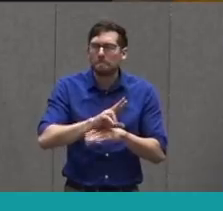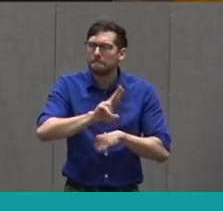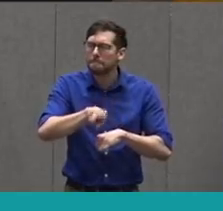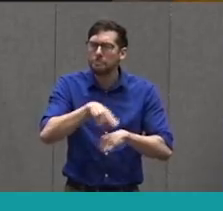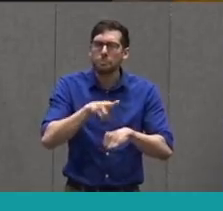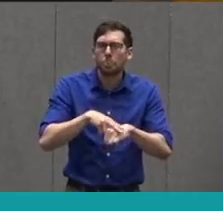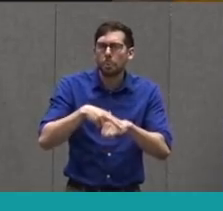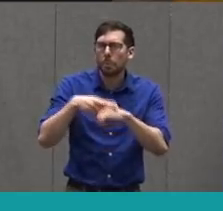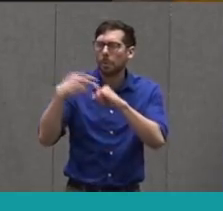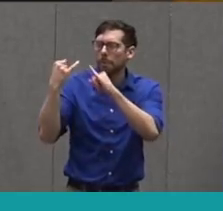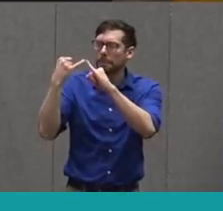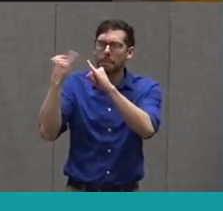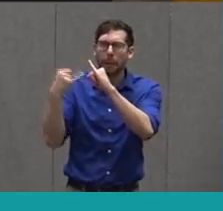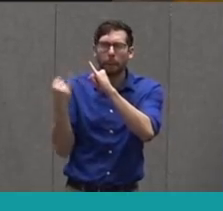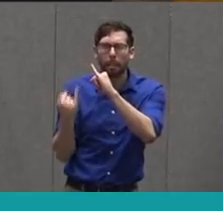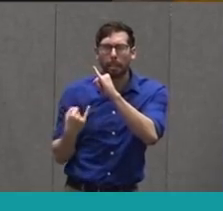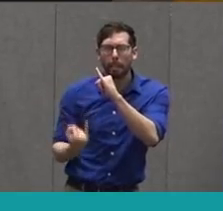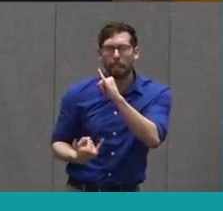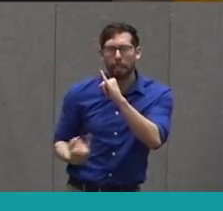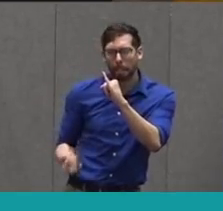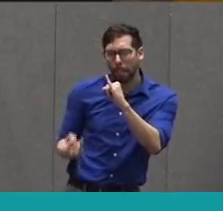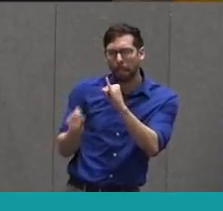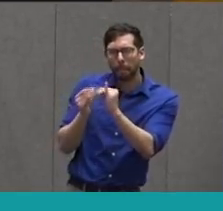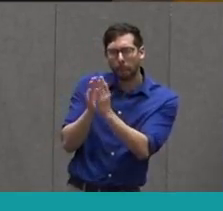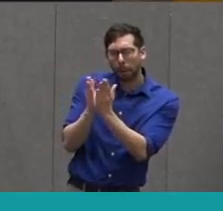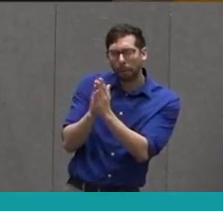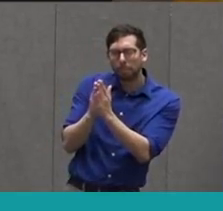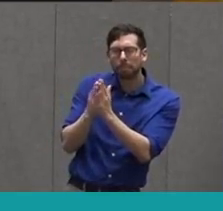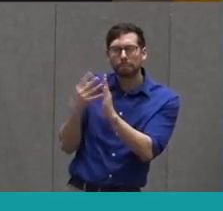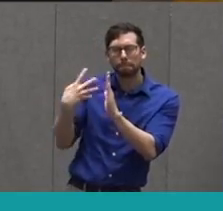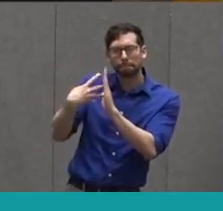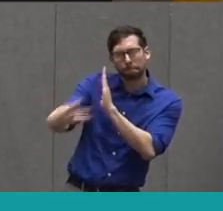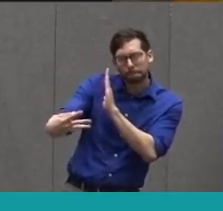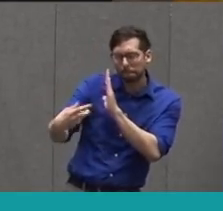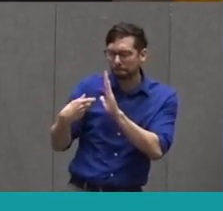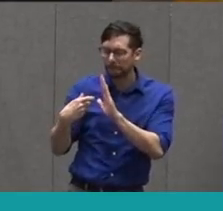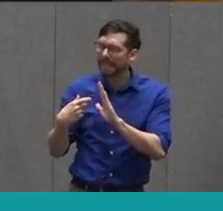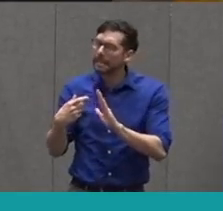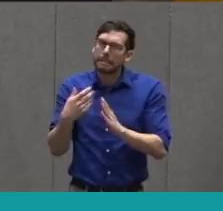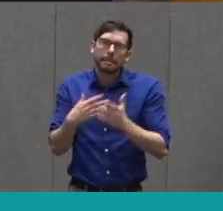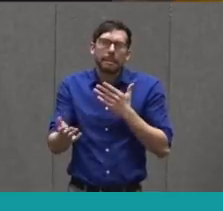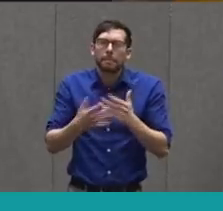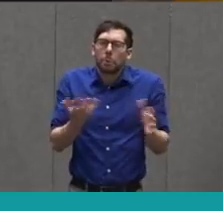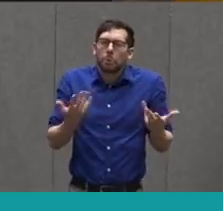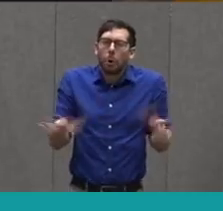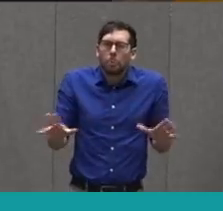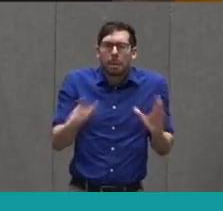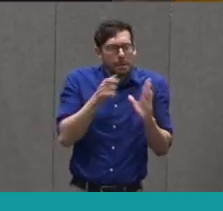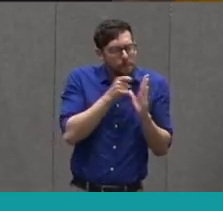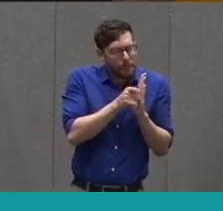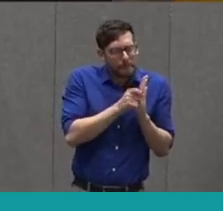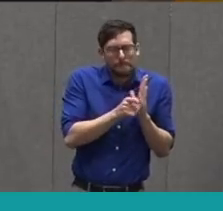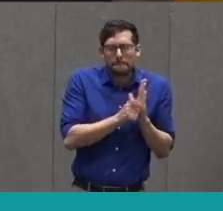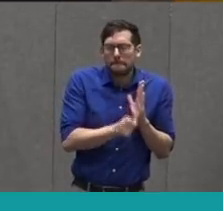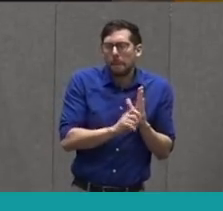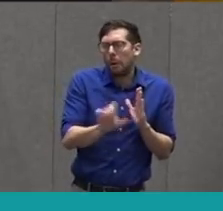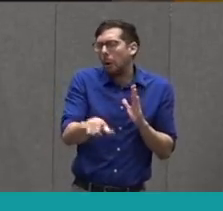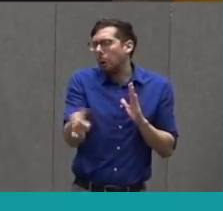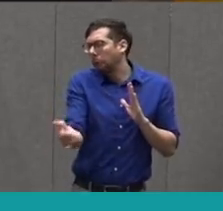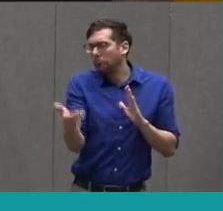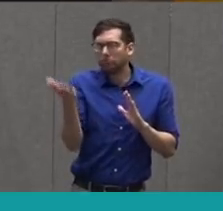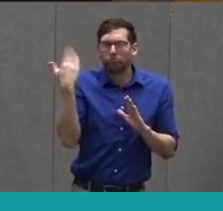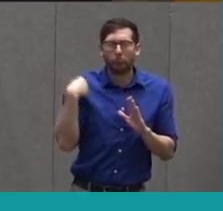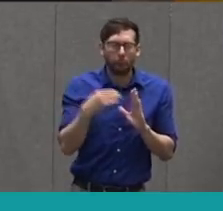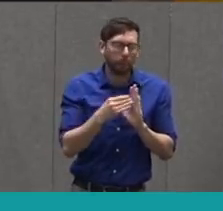some other things, you could use it again, and then you could just use this as your journal or your squiggle